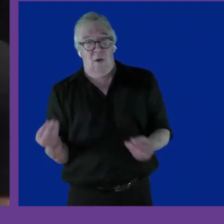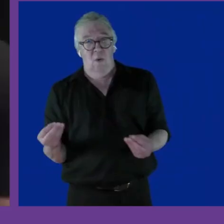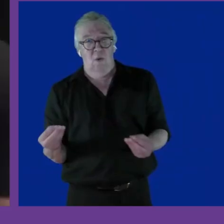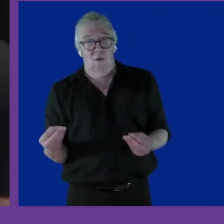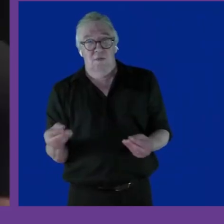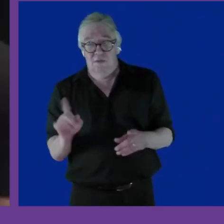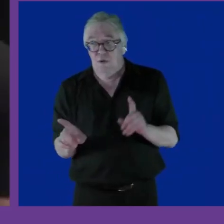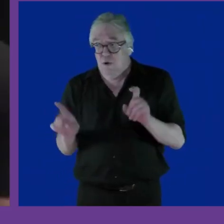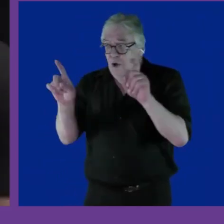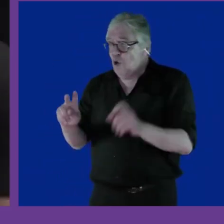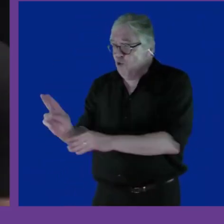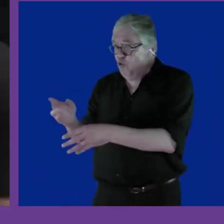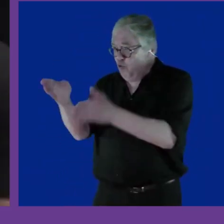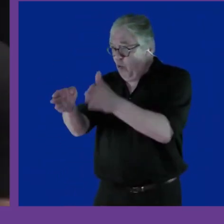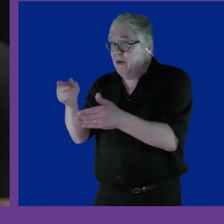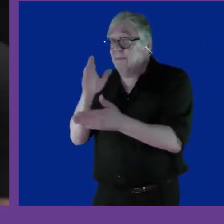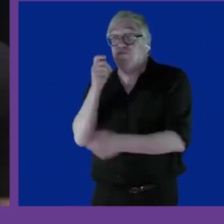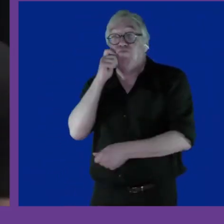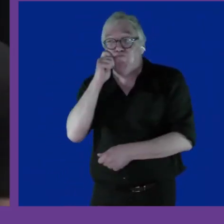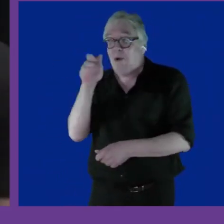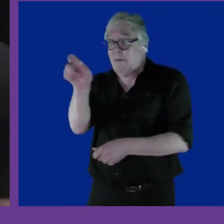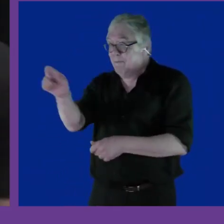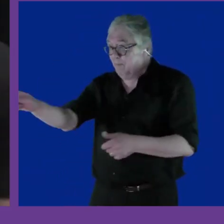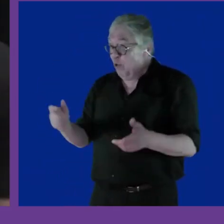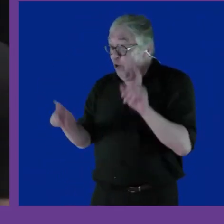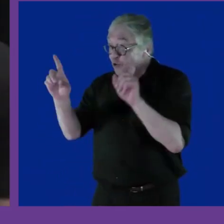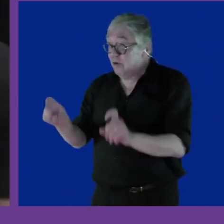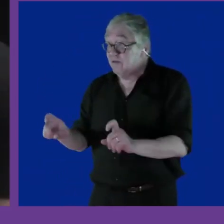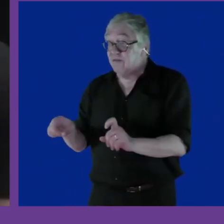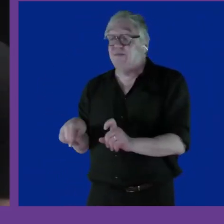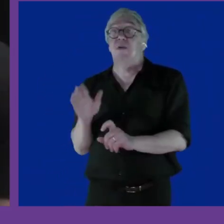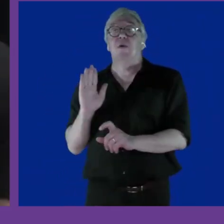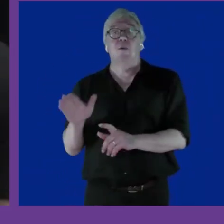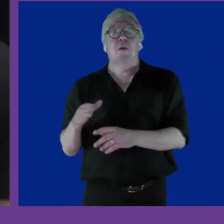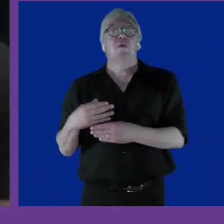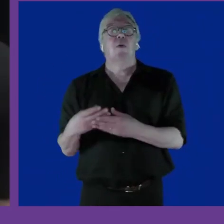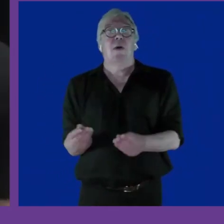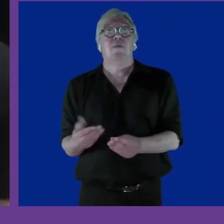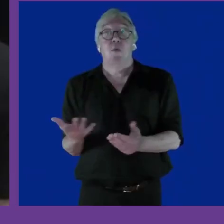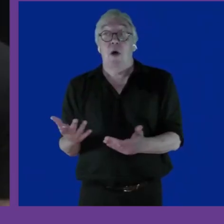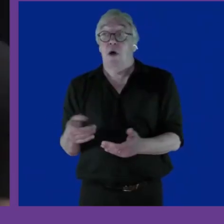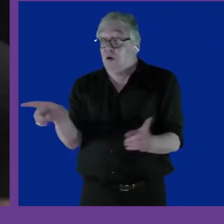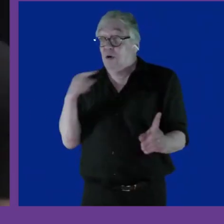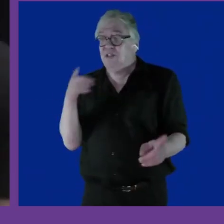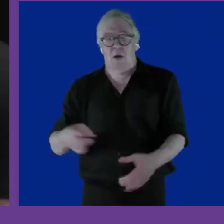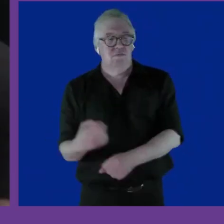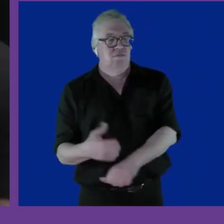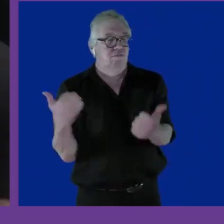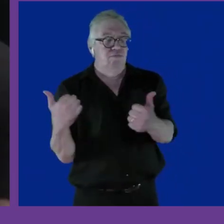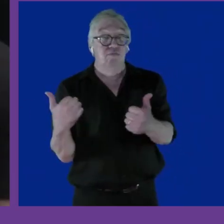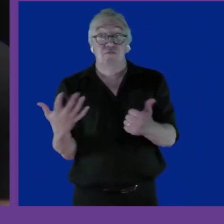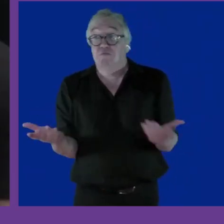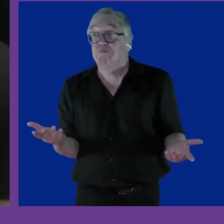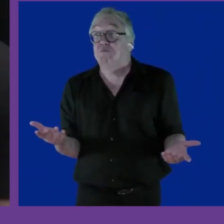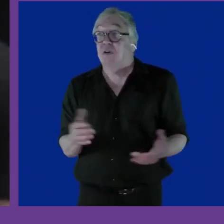with users, you're probably going to make a compliant product because it works for people. There might